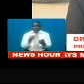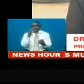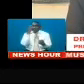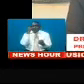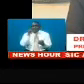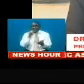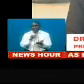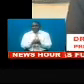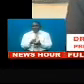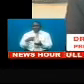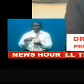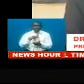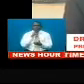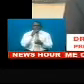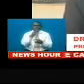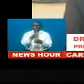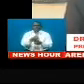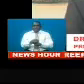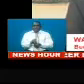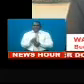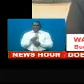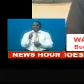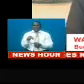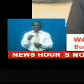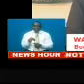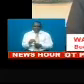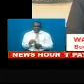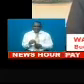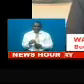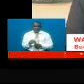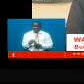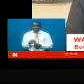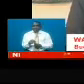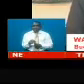So why is it that we have not been receiving the needed